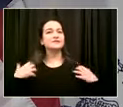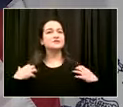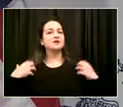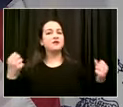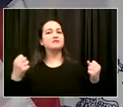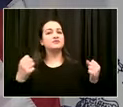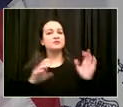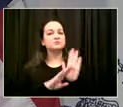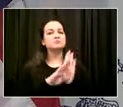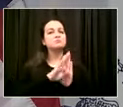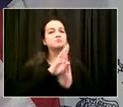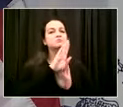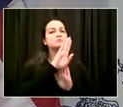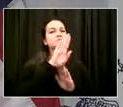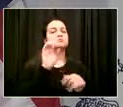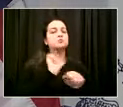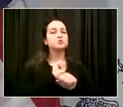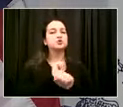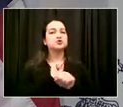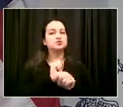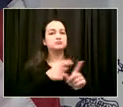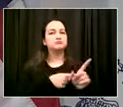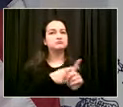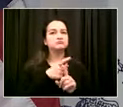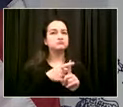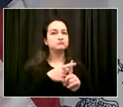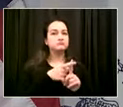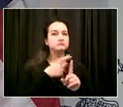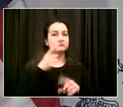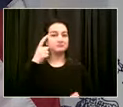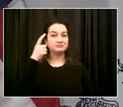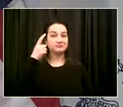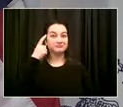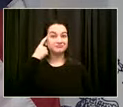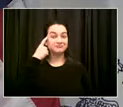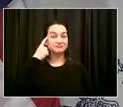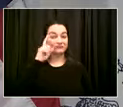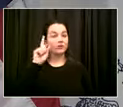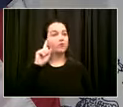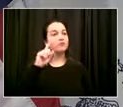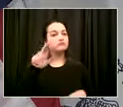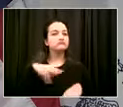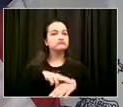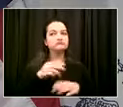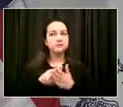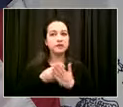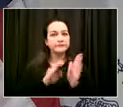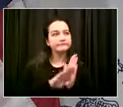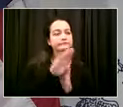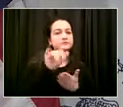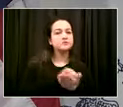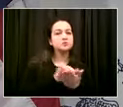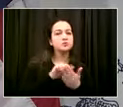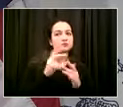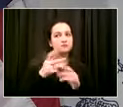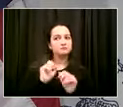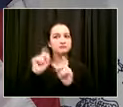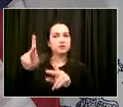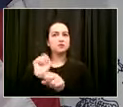know, has there been weekly war rooms already? Who has kind of filled that Recovery Czar role? And then looking ahead to the